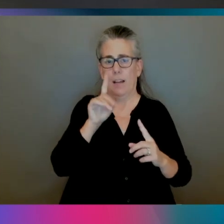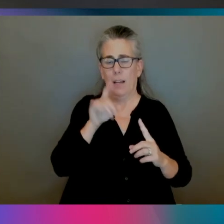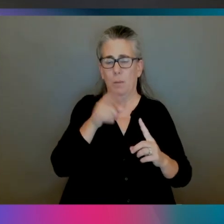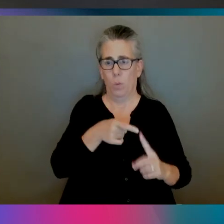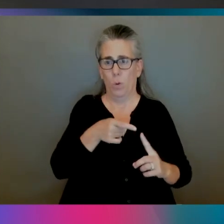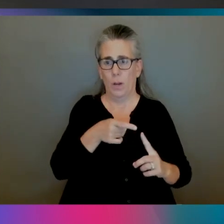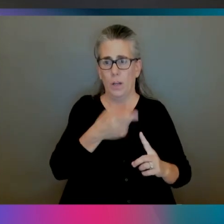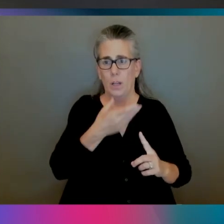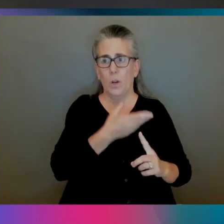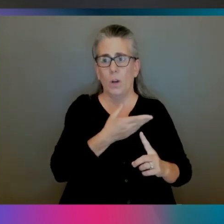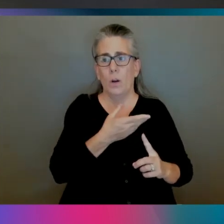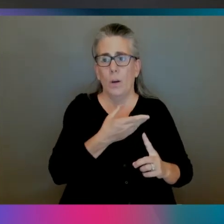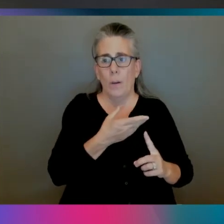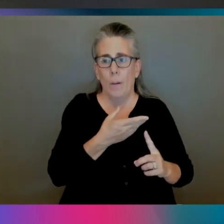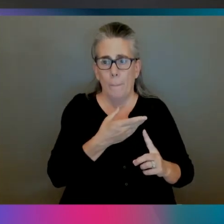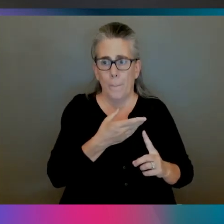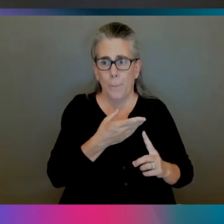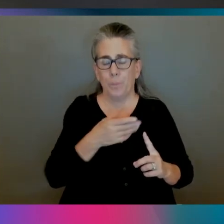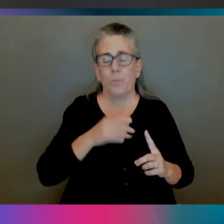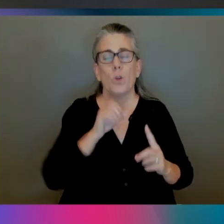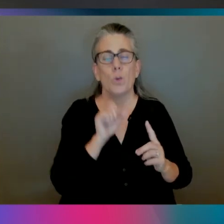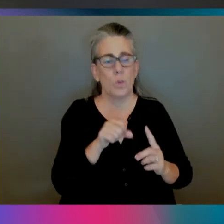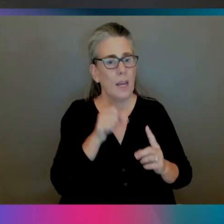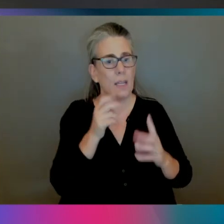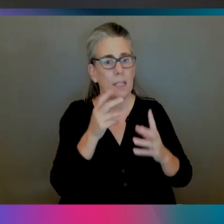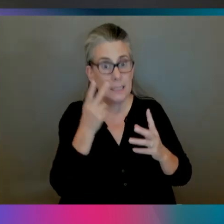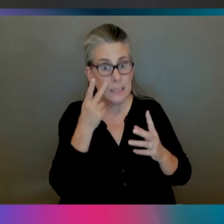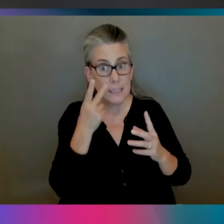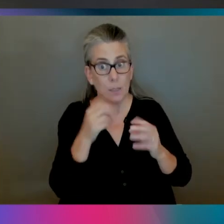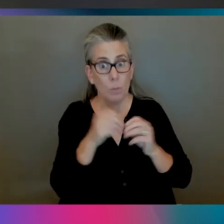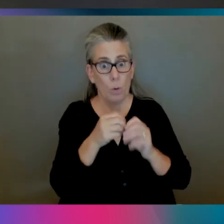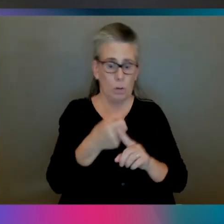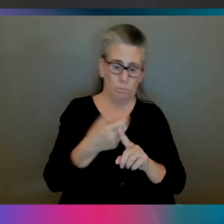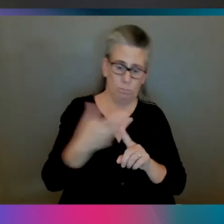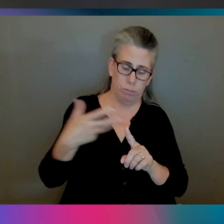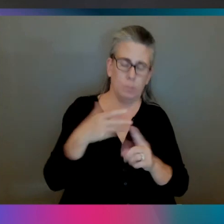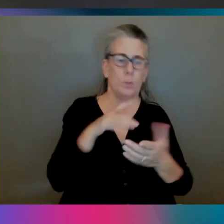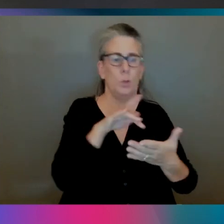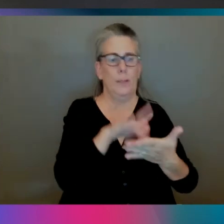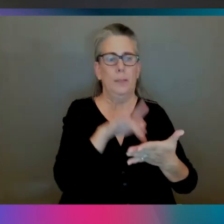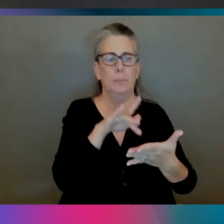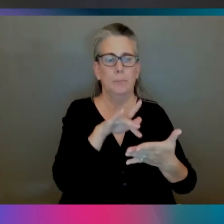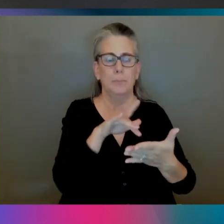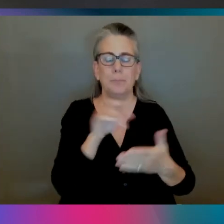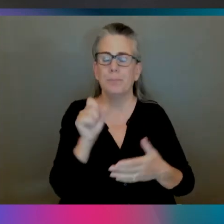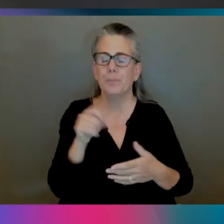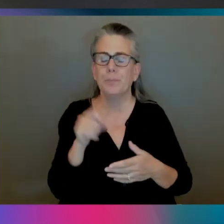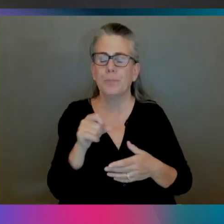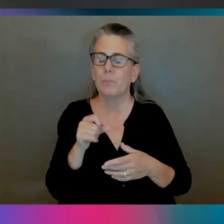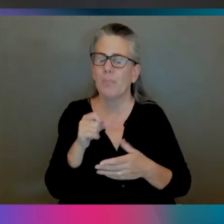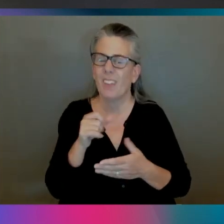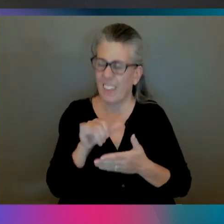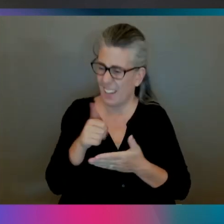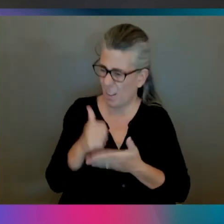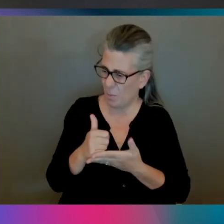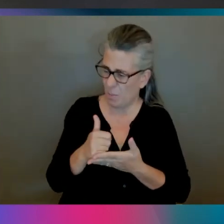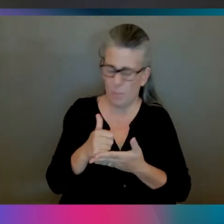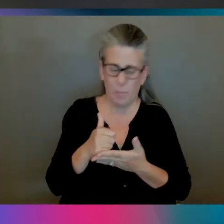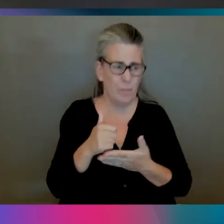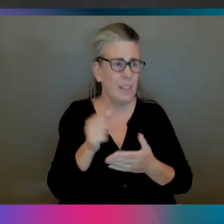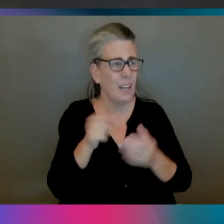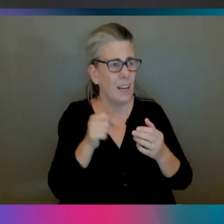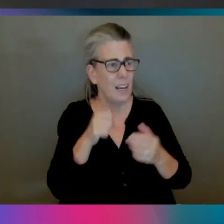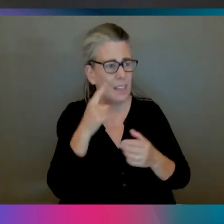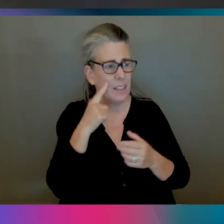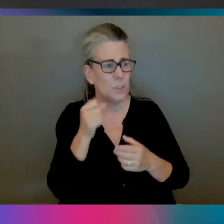this, you could hit that endpoint. Did that help with the answer? It does. It does. I think one is, do you have an example, or can you think of any